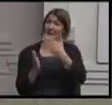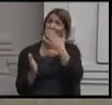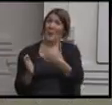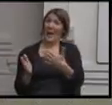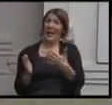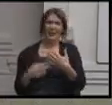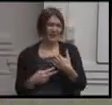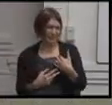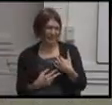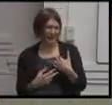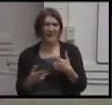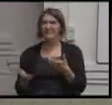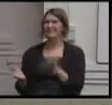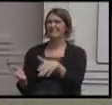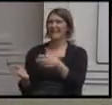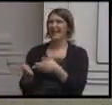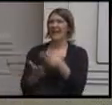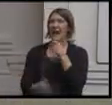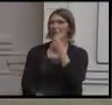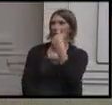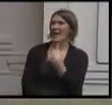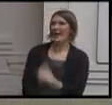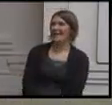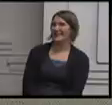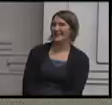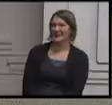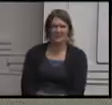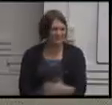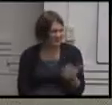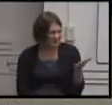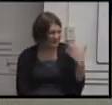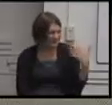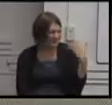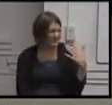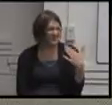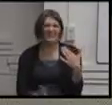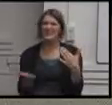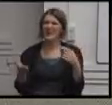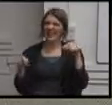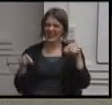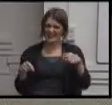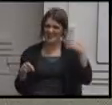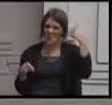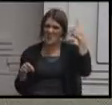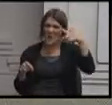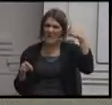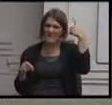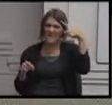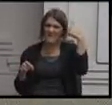I don't get it. What don't you get? I don't get, why do we